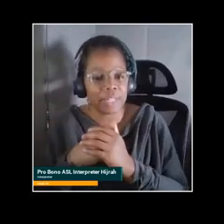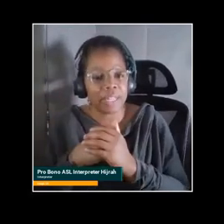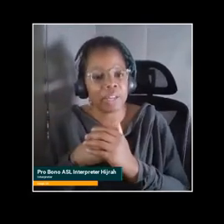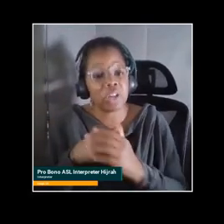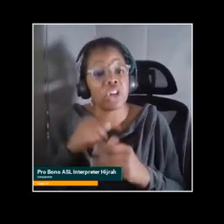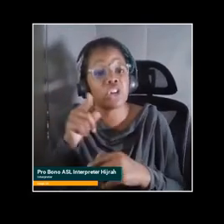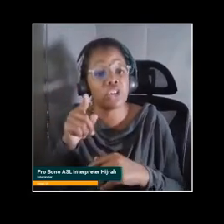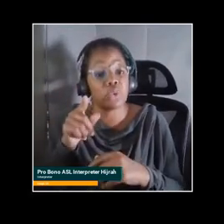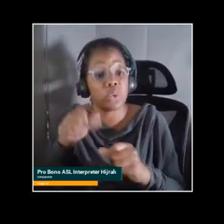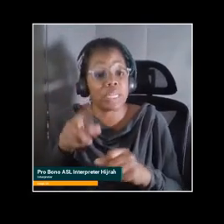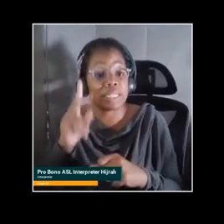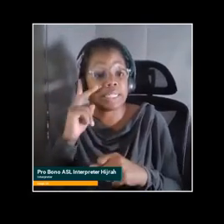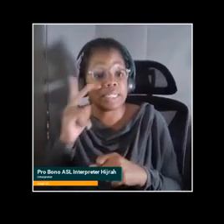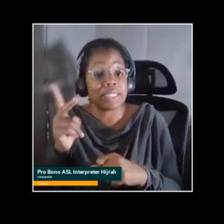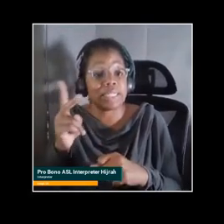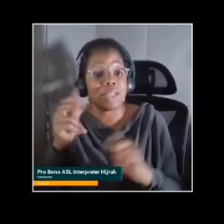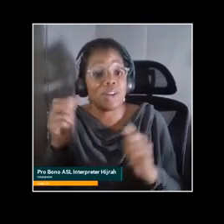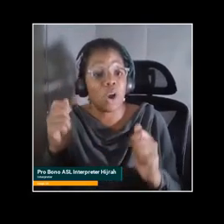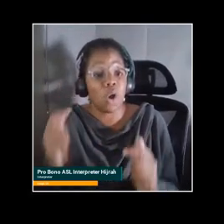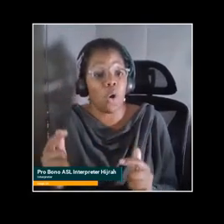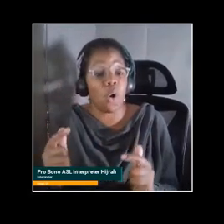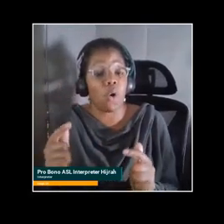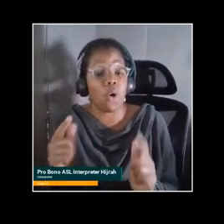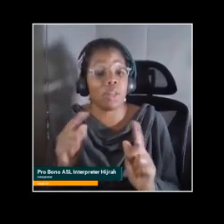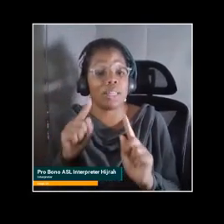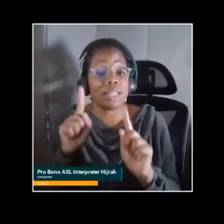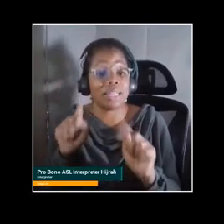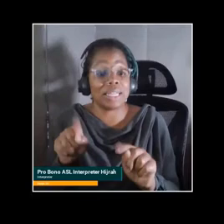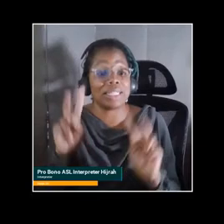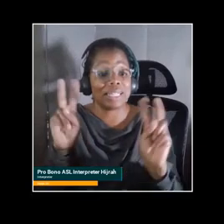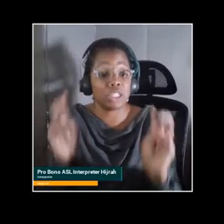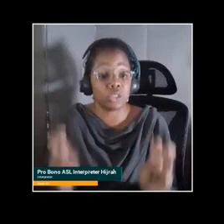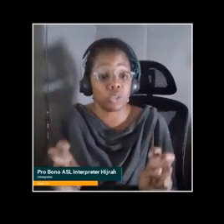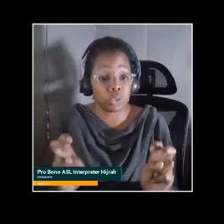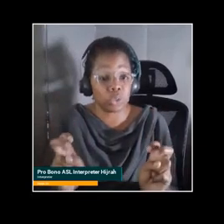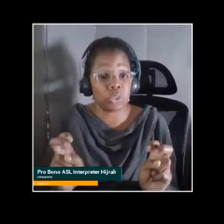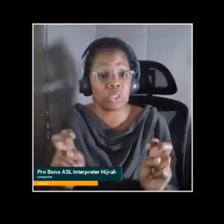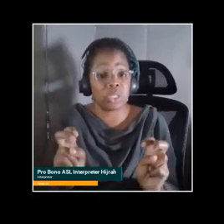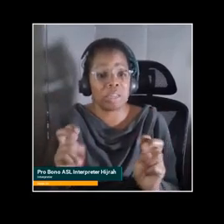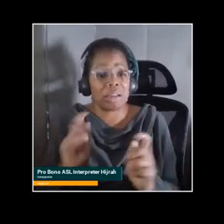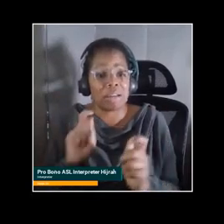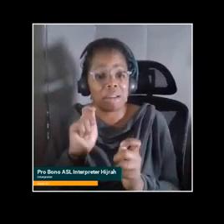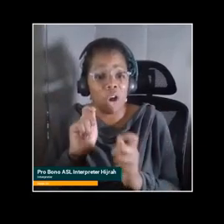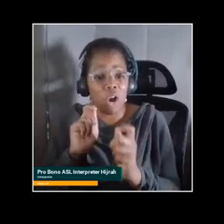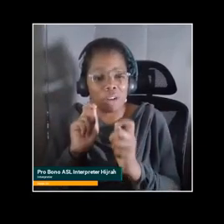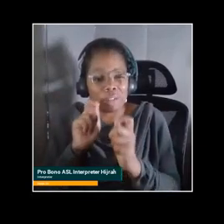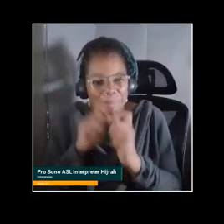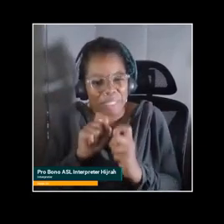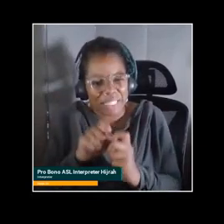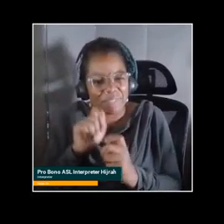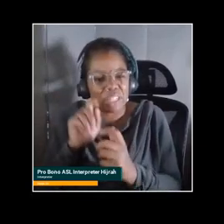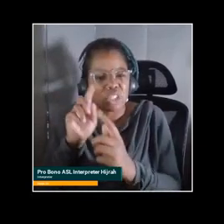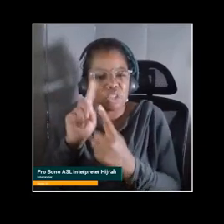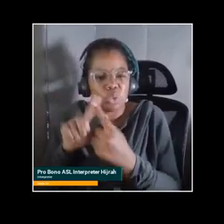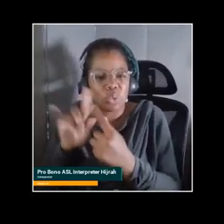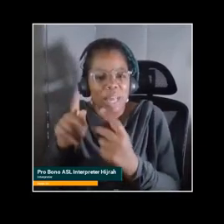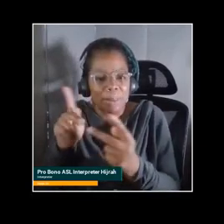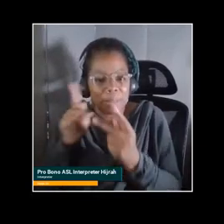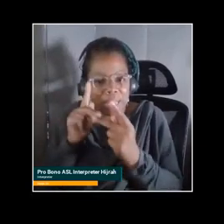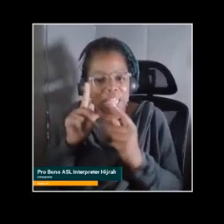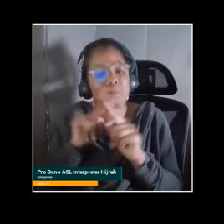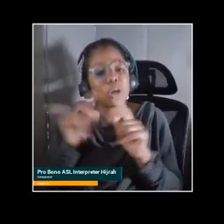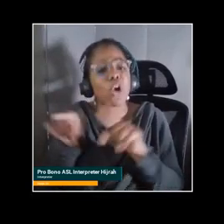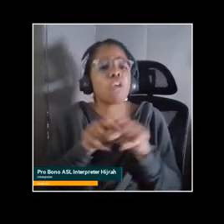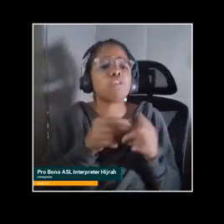see all these issues are very site specific, but they are also high level enough